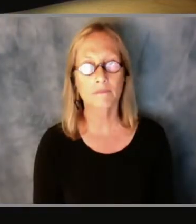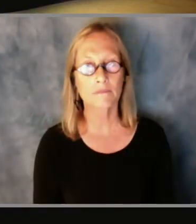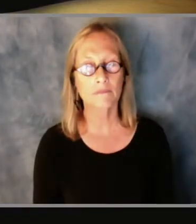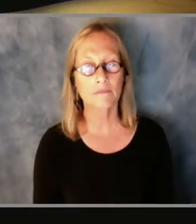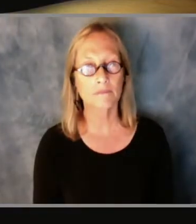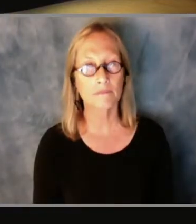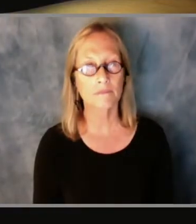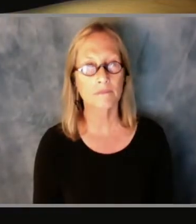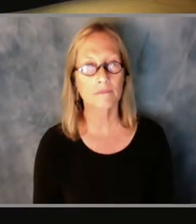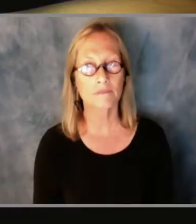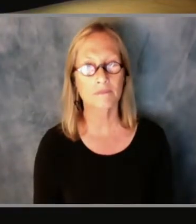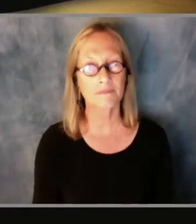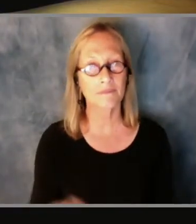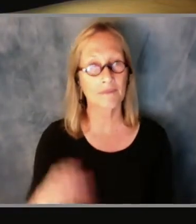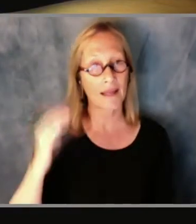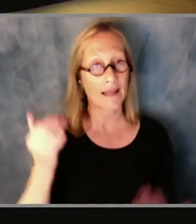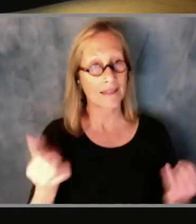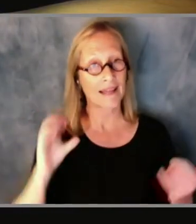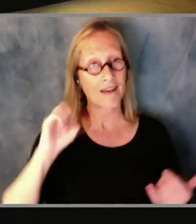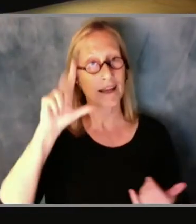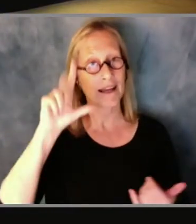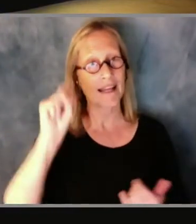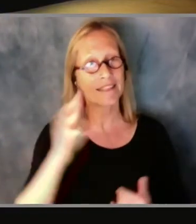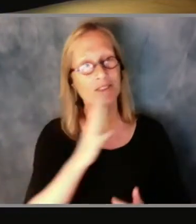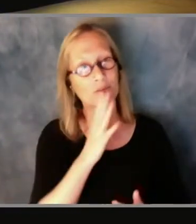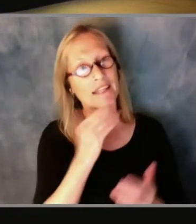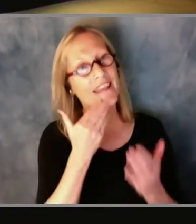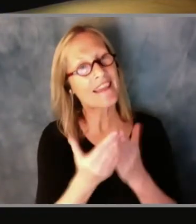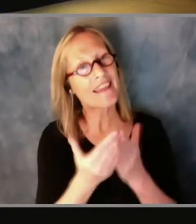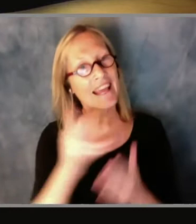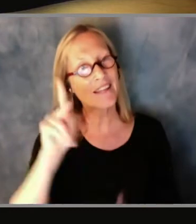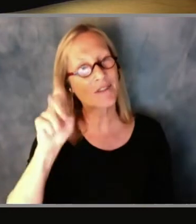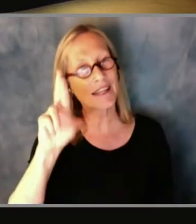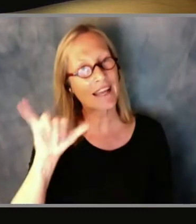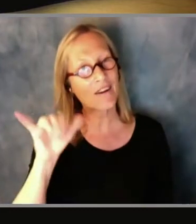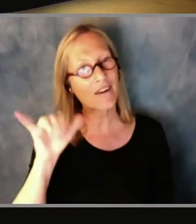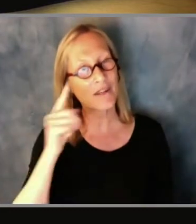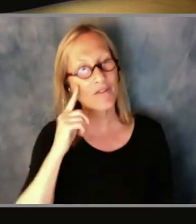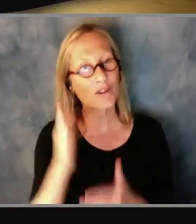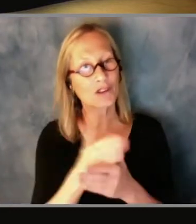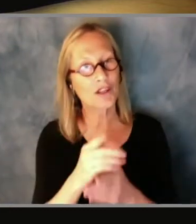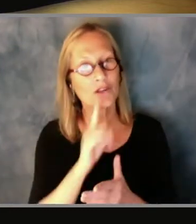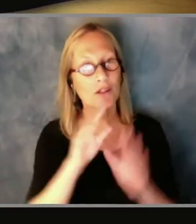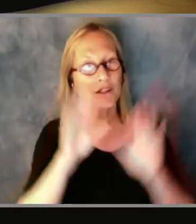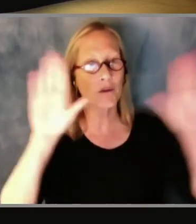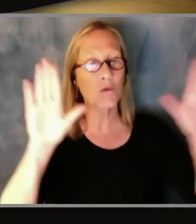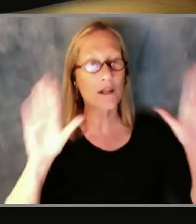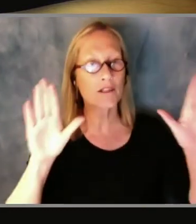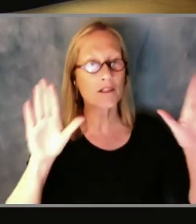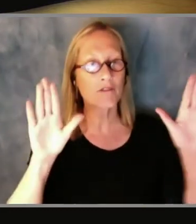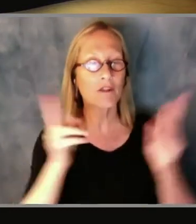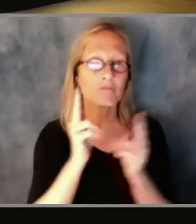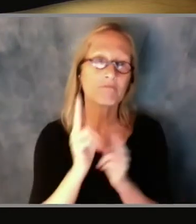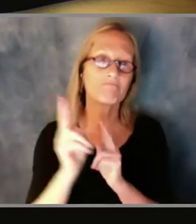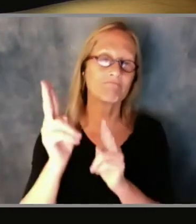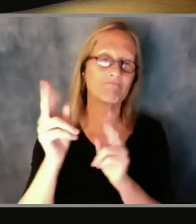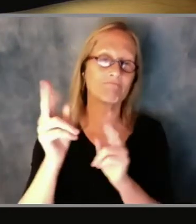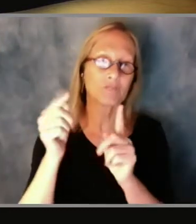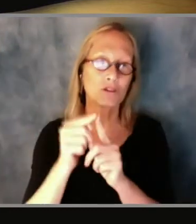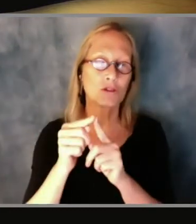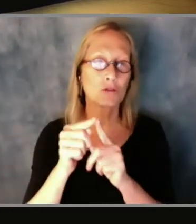Ellen speaking. Thank you, Carrie, for sharing such a wonderful tribute to